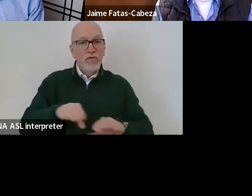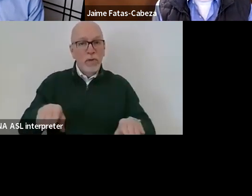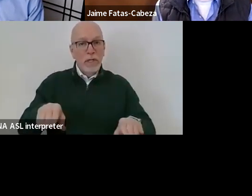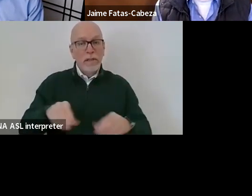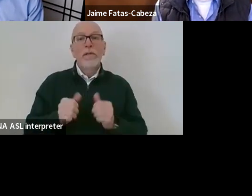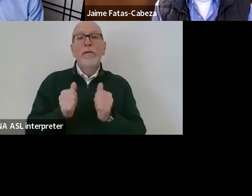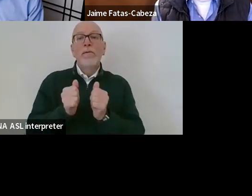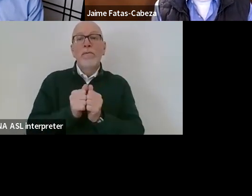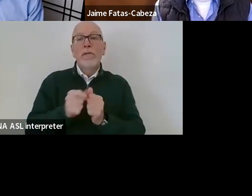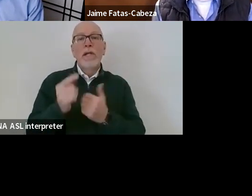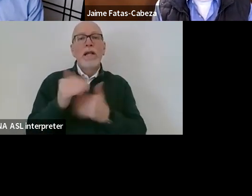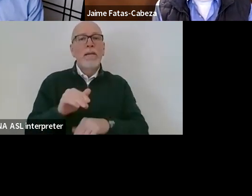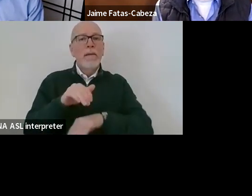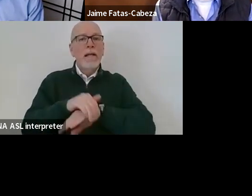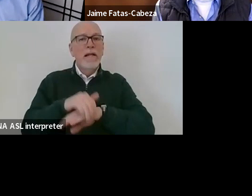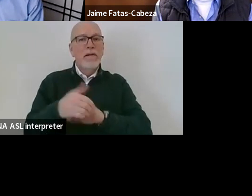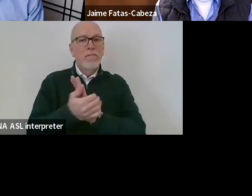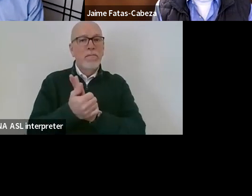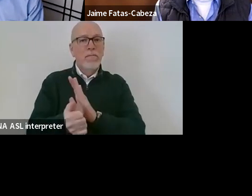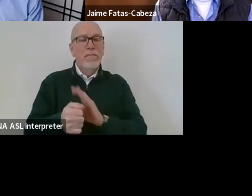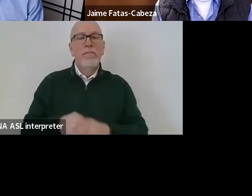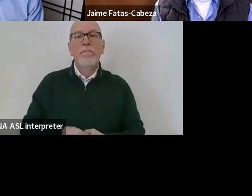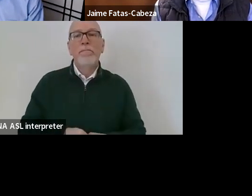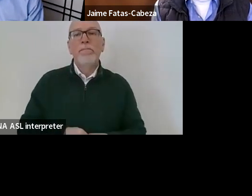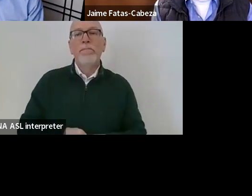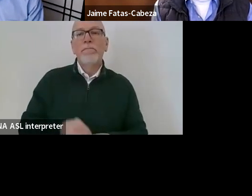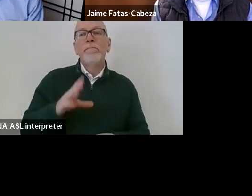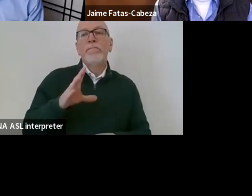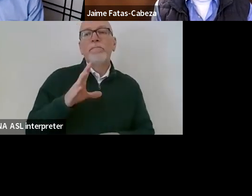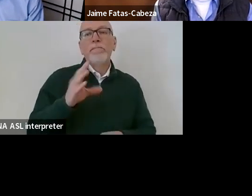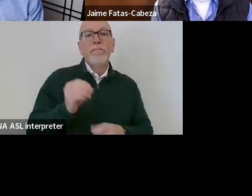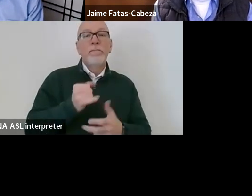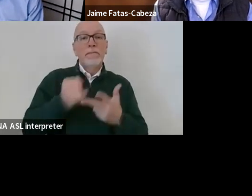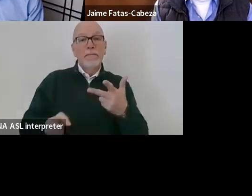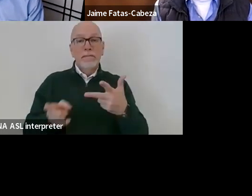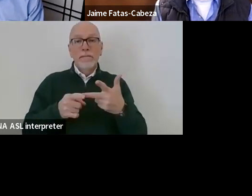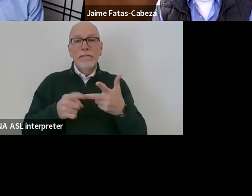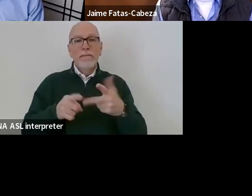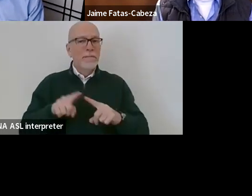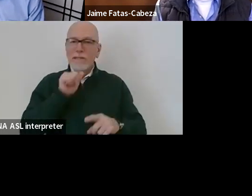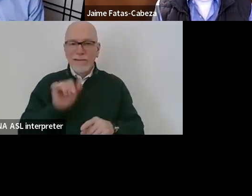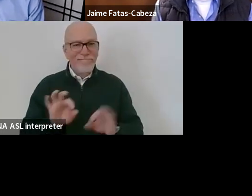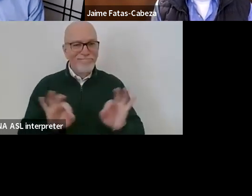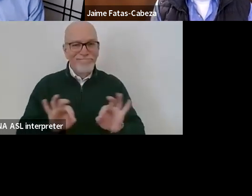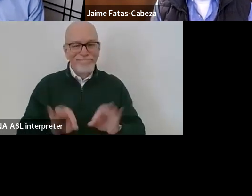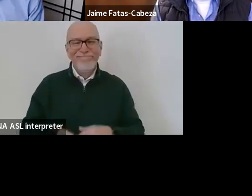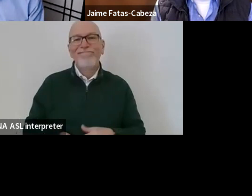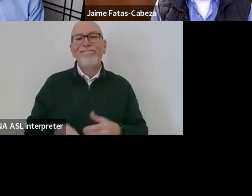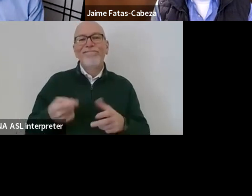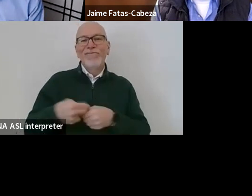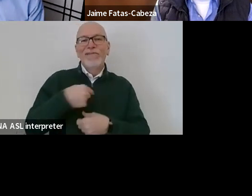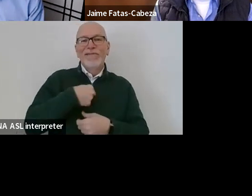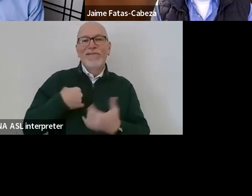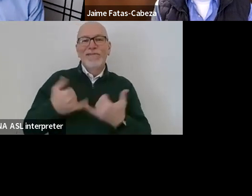with limited English proficiency. And last but far from least, joining us today